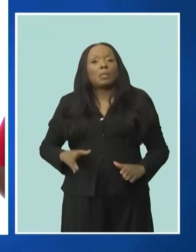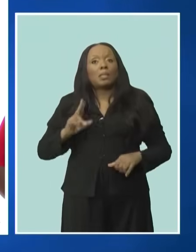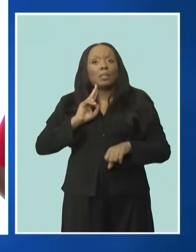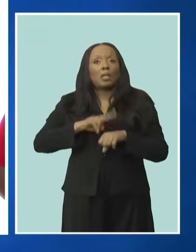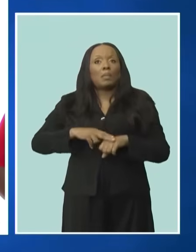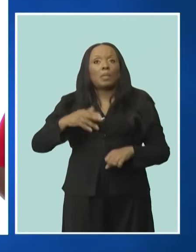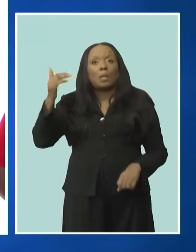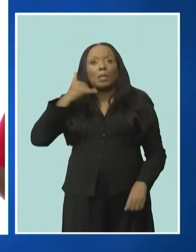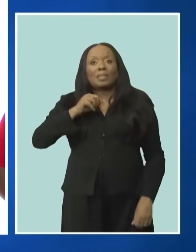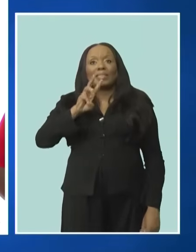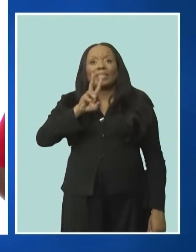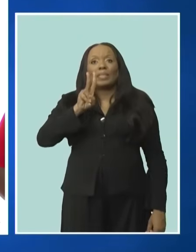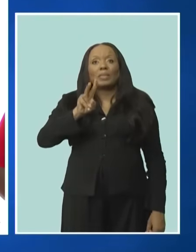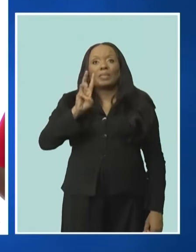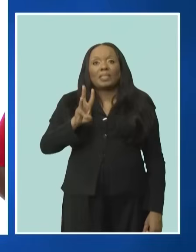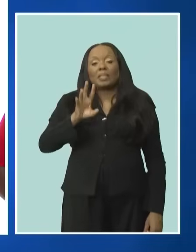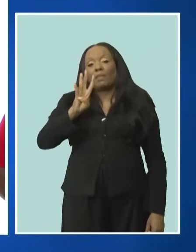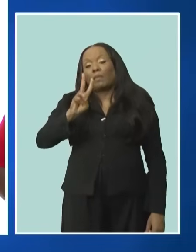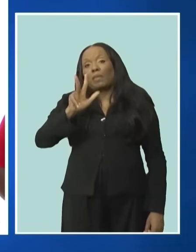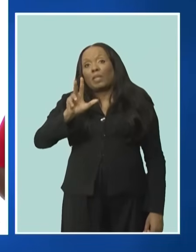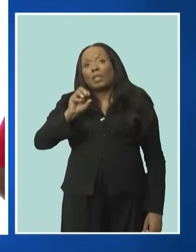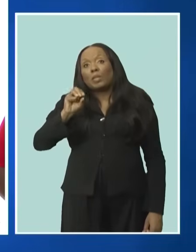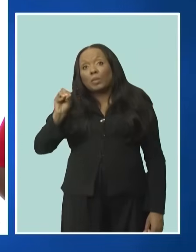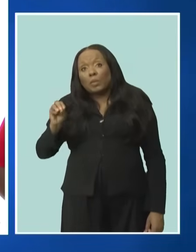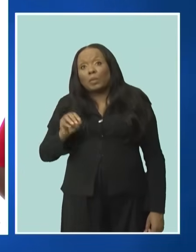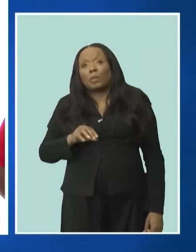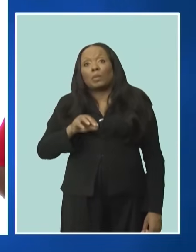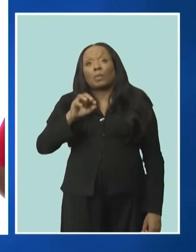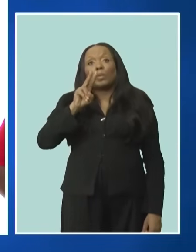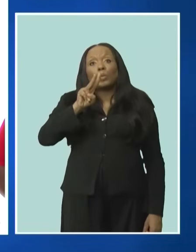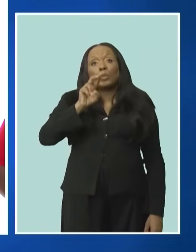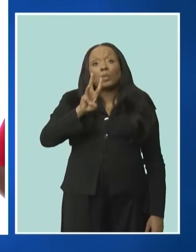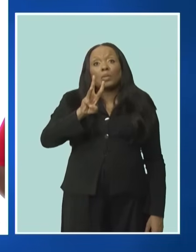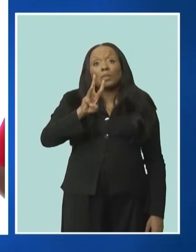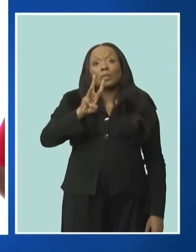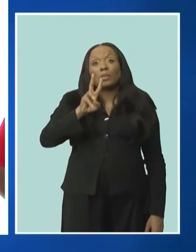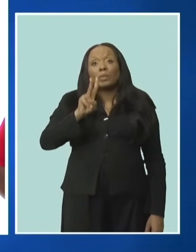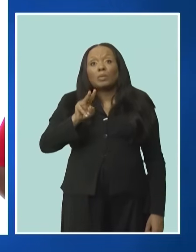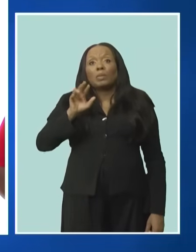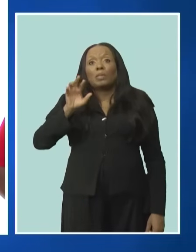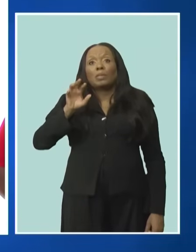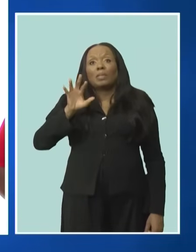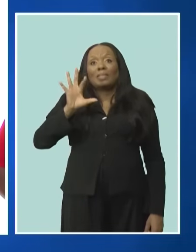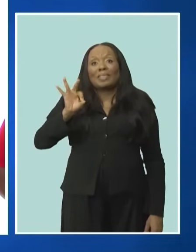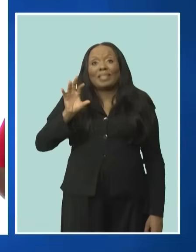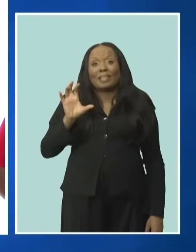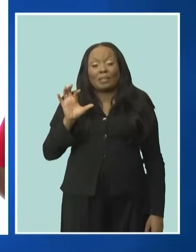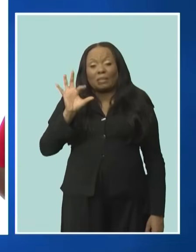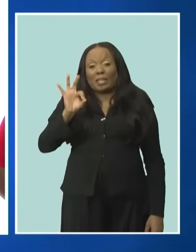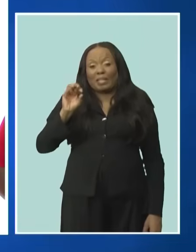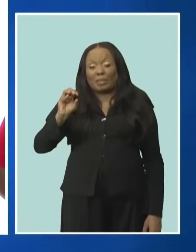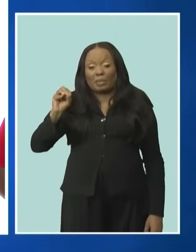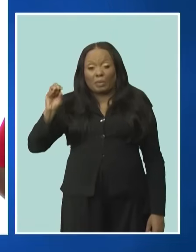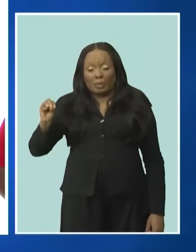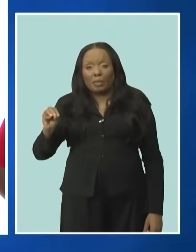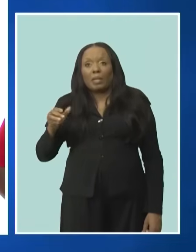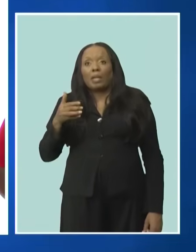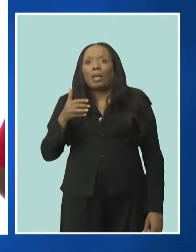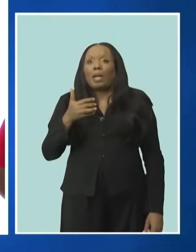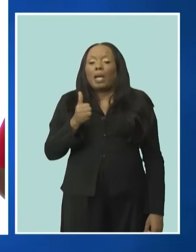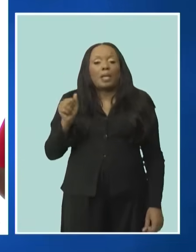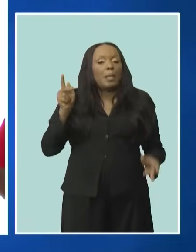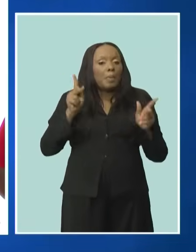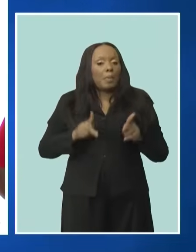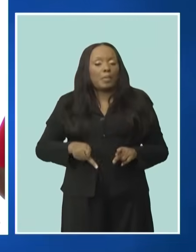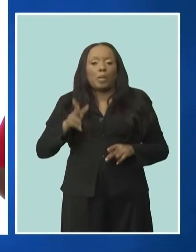calling us at 626 either 4300 or 9000, and you will reach any one of our agents during that